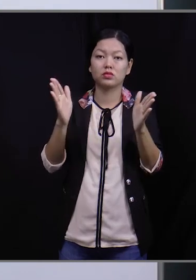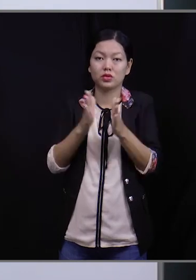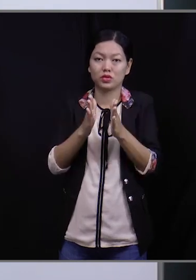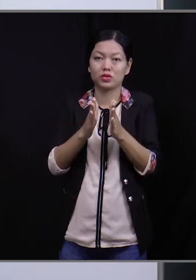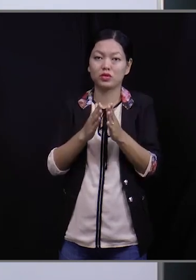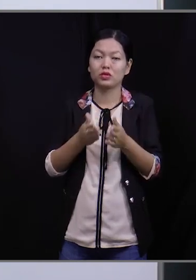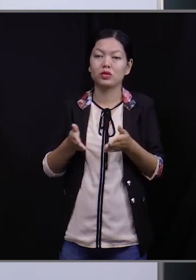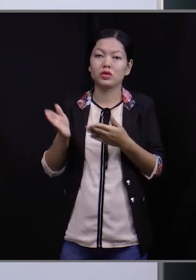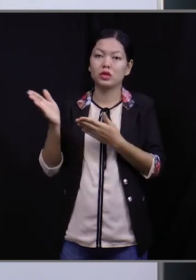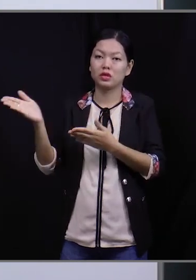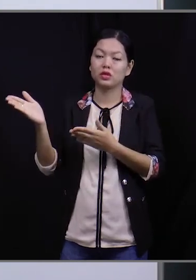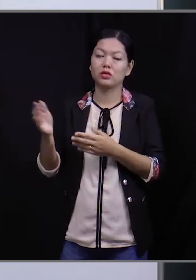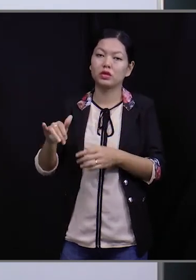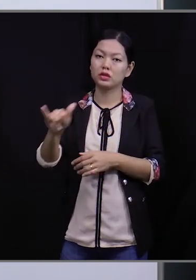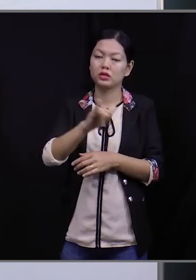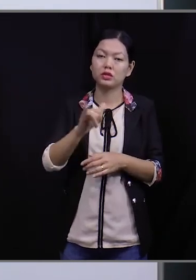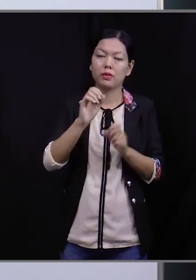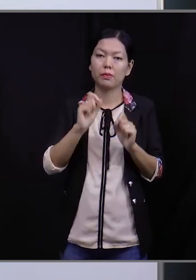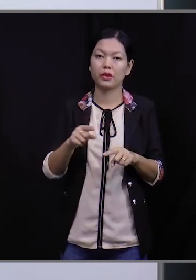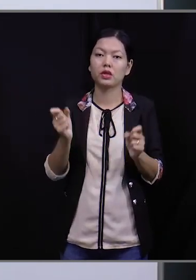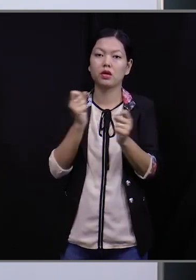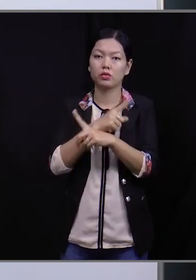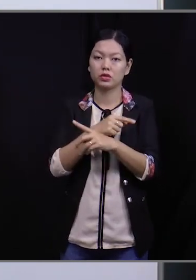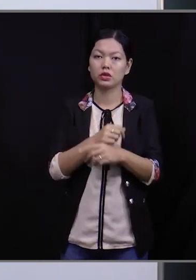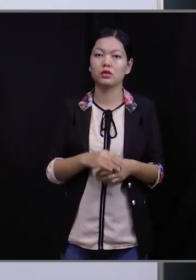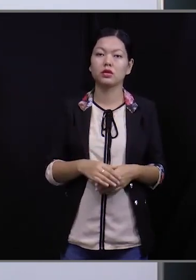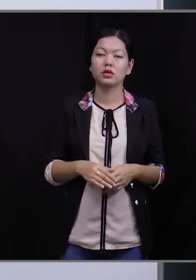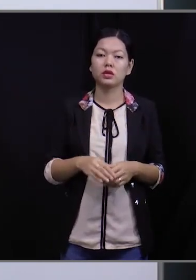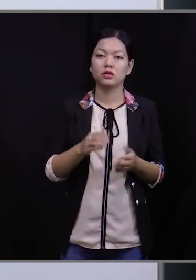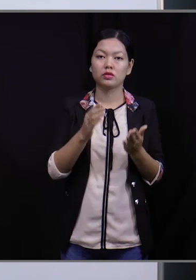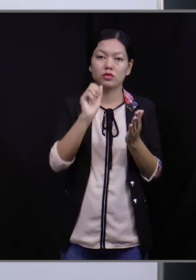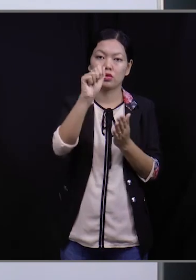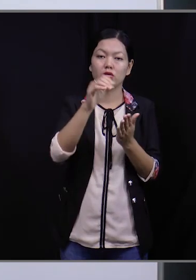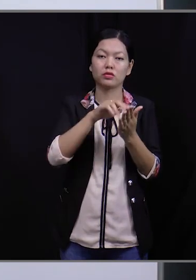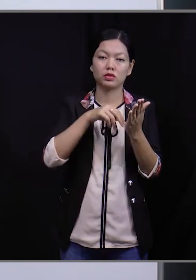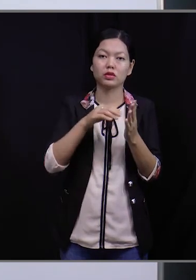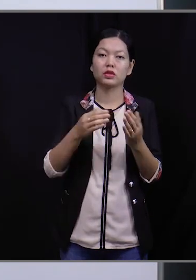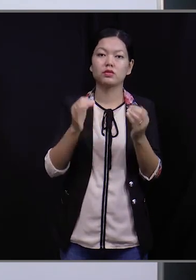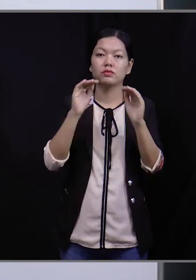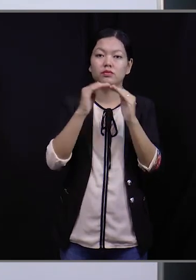that brings us to the end of the session. You keep in touch with your textbook. Stay safe. Thank you.